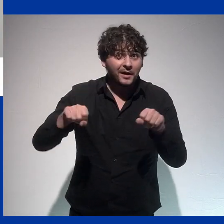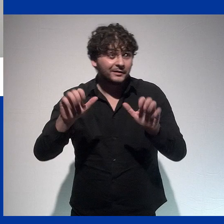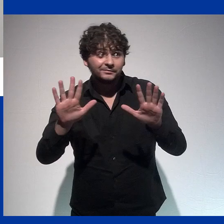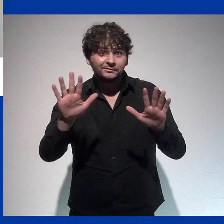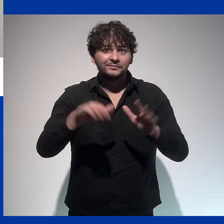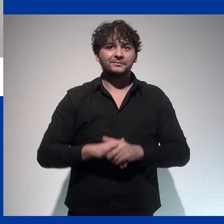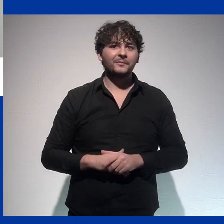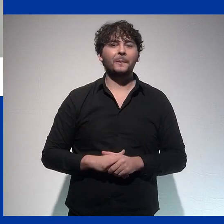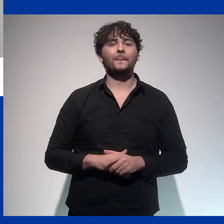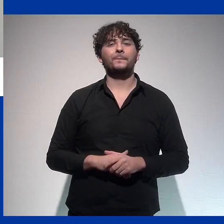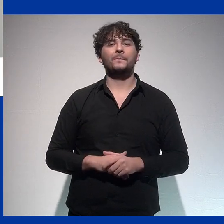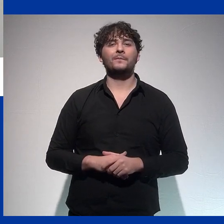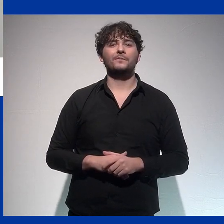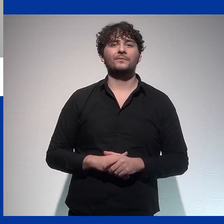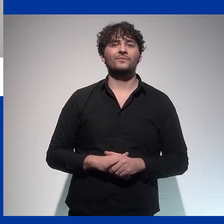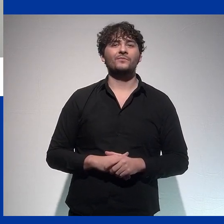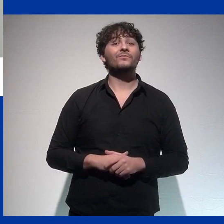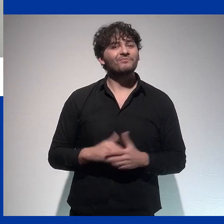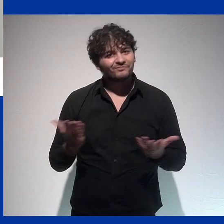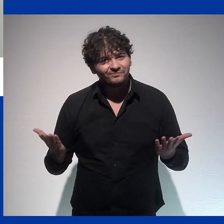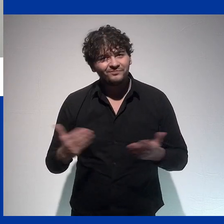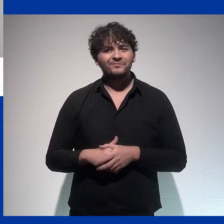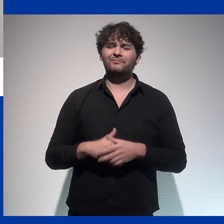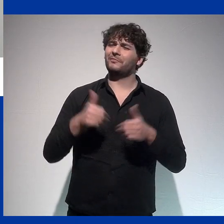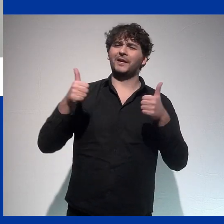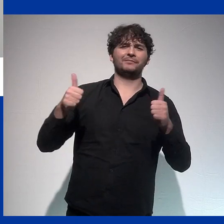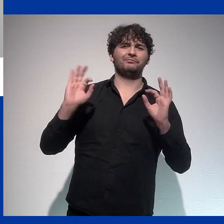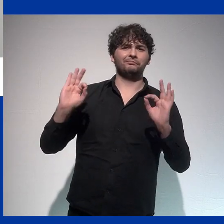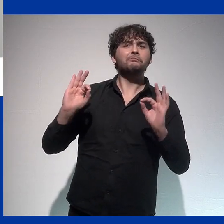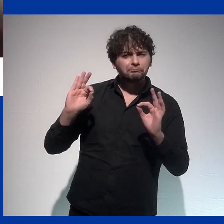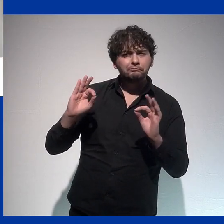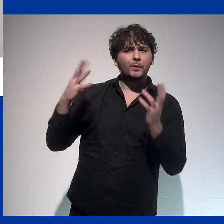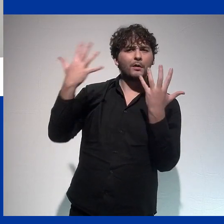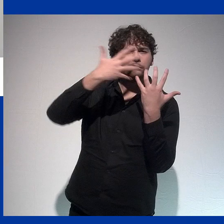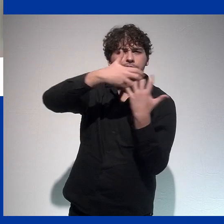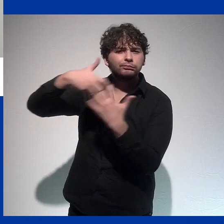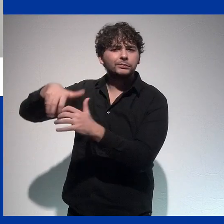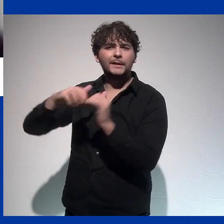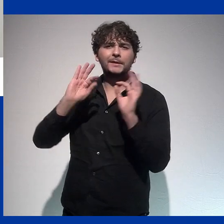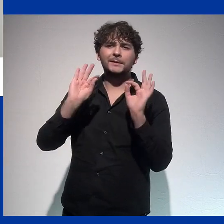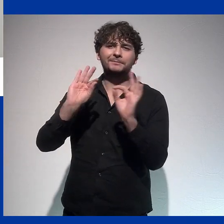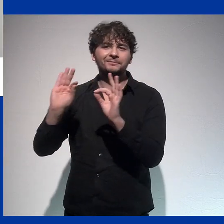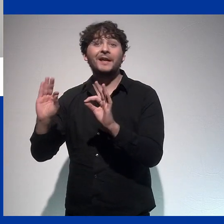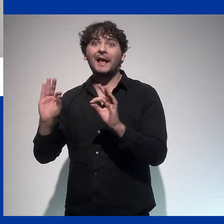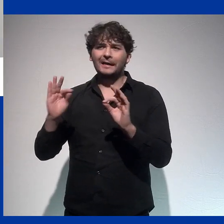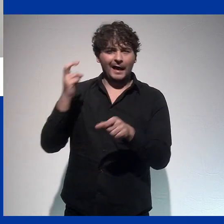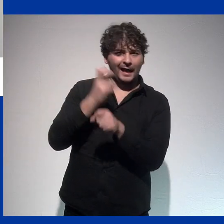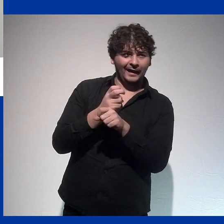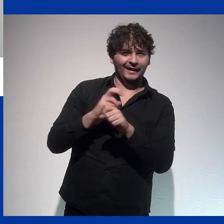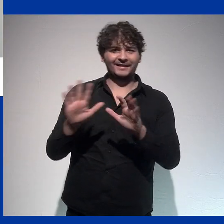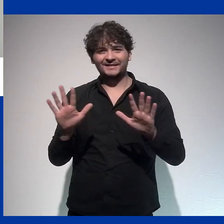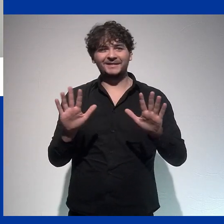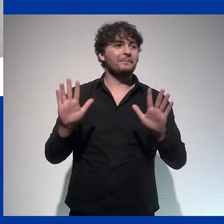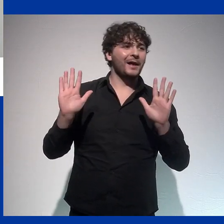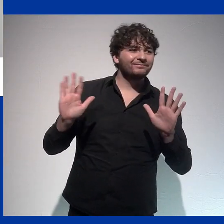bit bad, but that's it. First of all, I have to ask, where can I get one of those European Youth Work